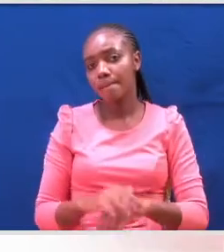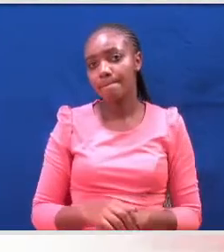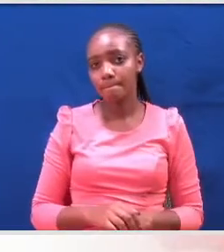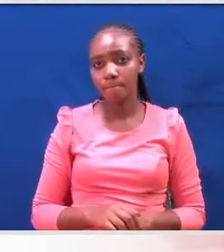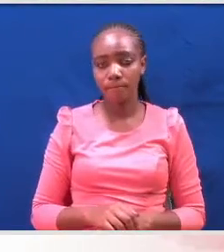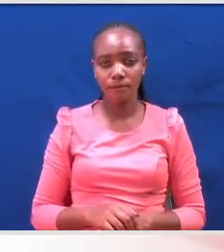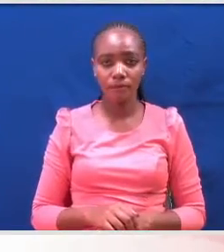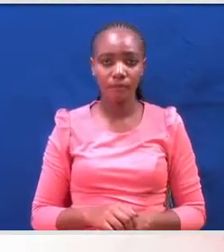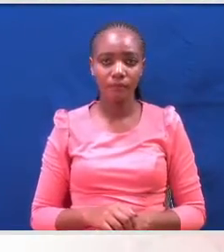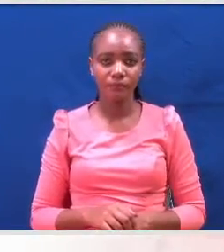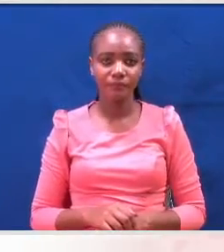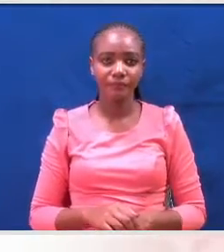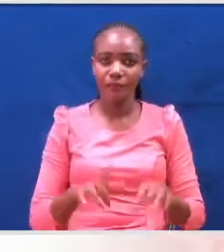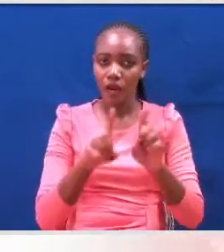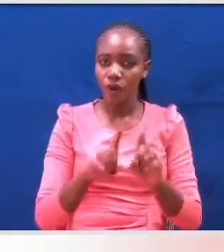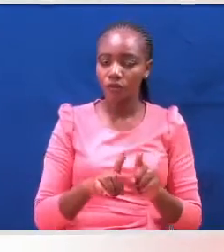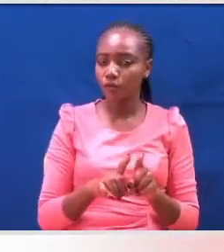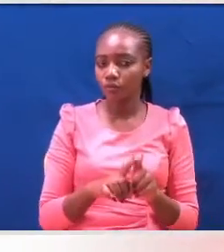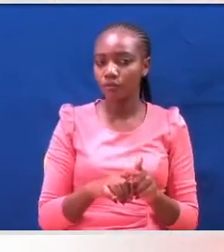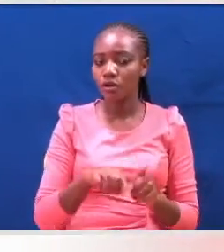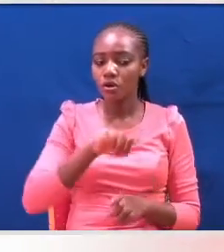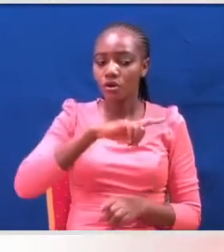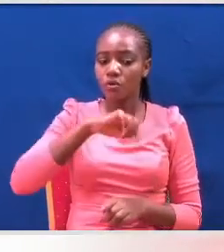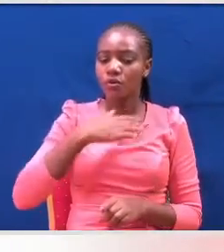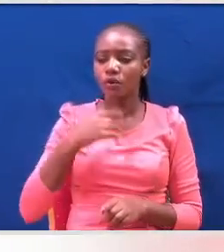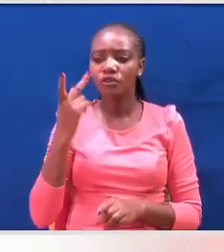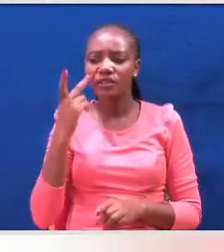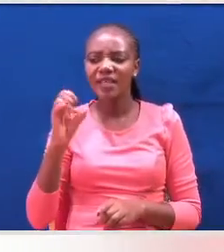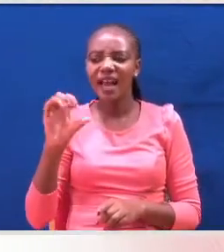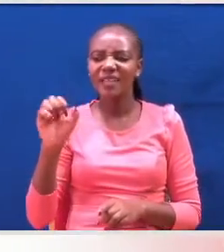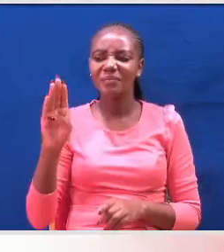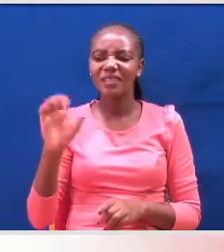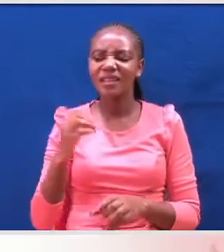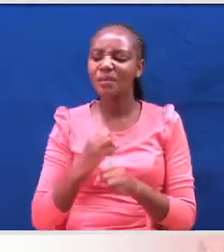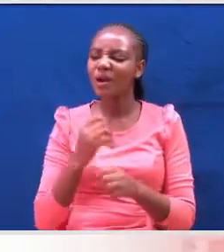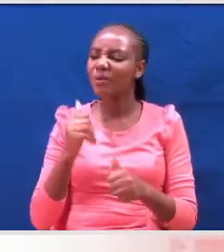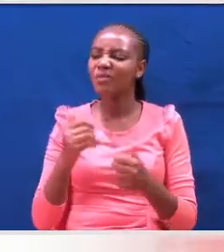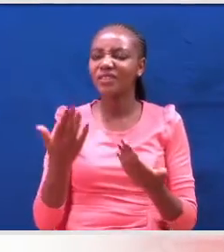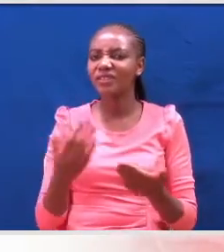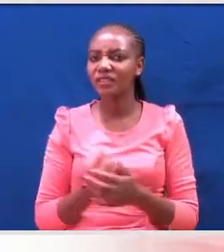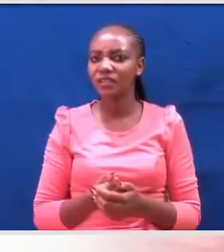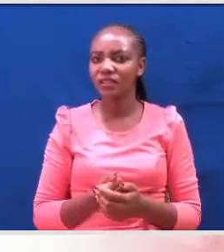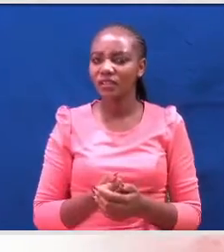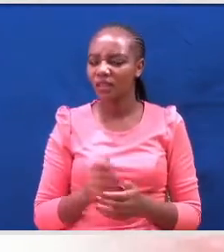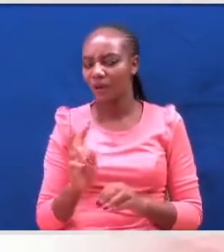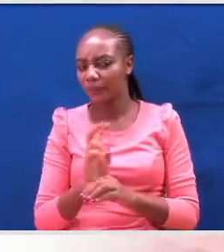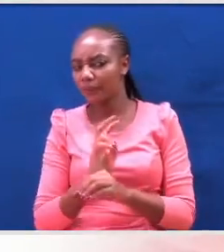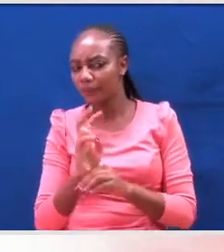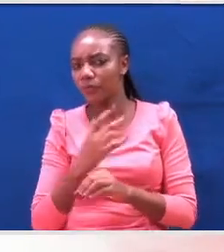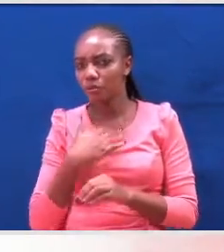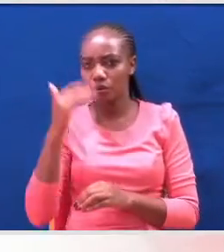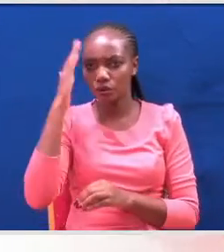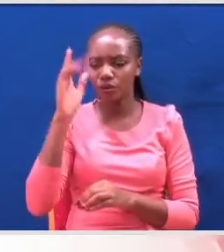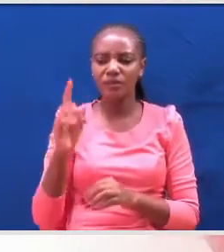well. Even the IEBC. Ya tuone IEBC itafanya kazi gani. Hapo ndio tunawapiga msasa, hata tujue pia hii